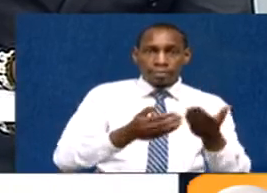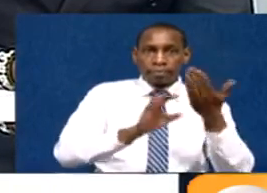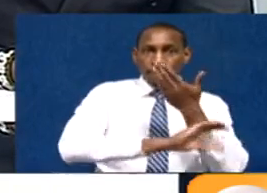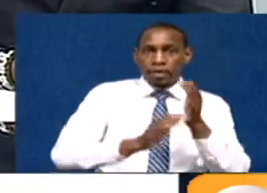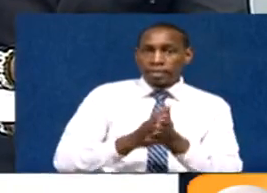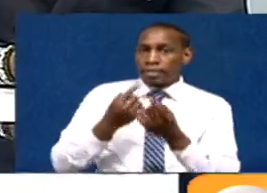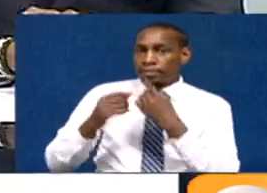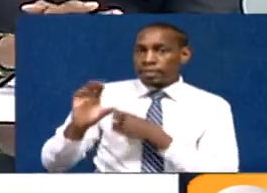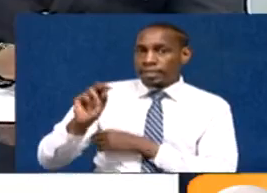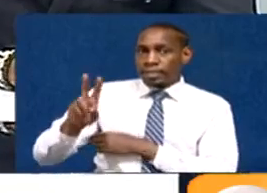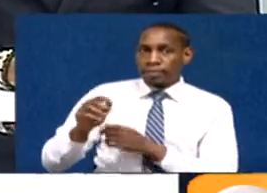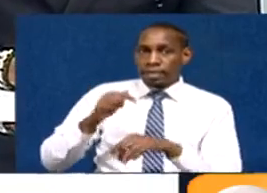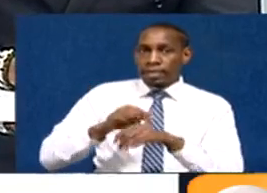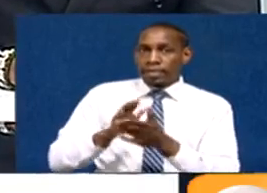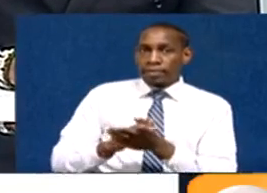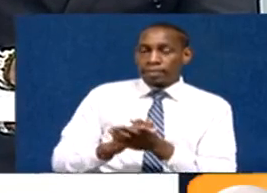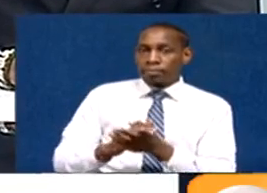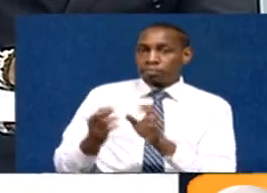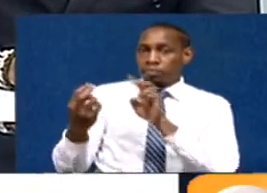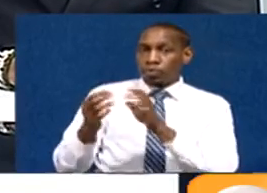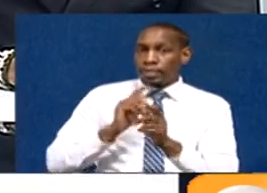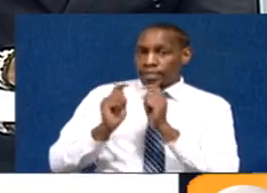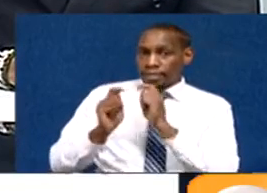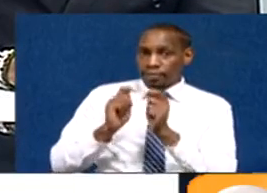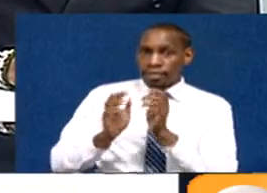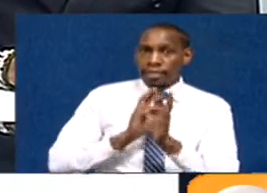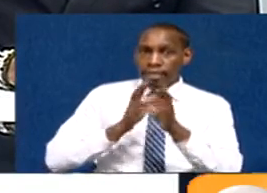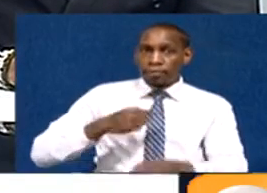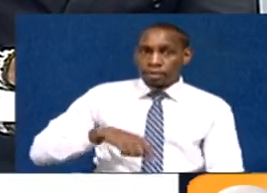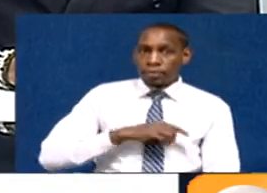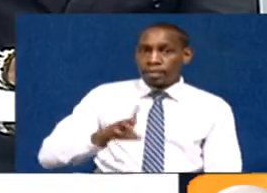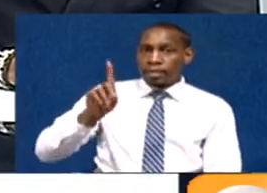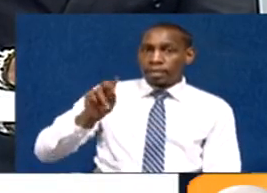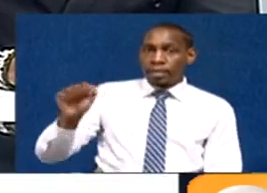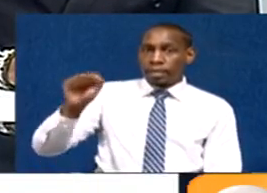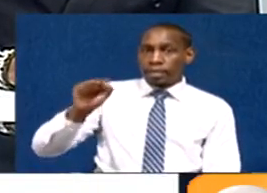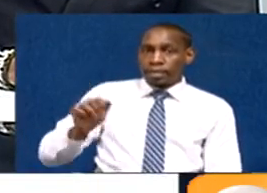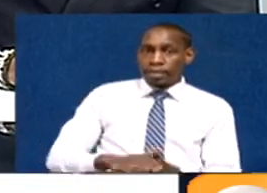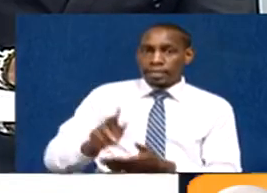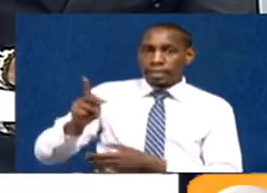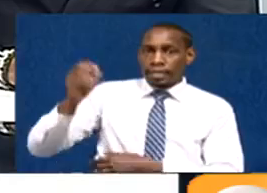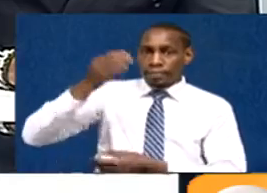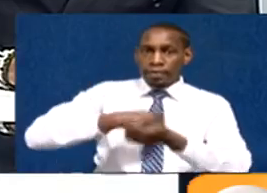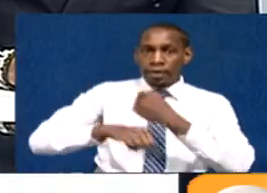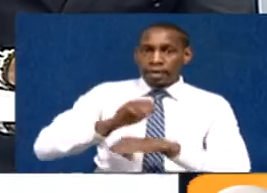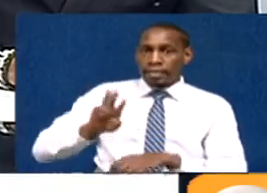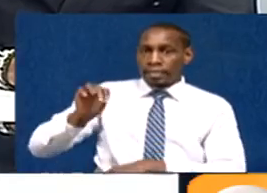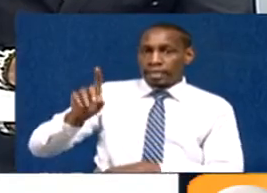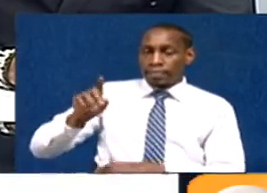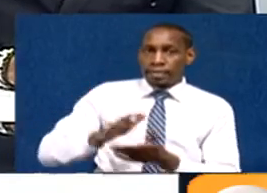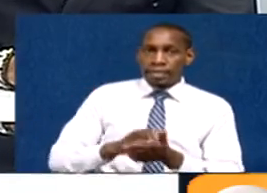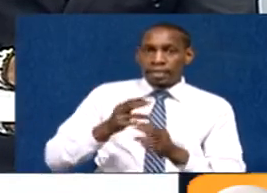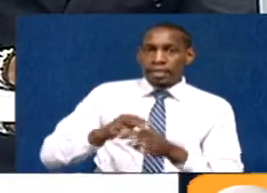country. Speaking to Citizen Television during a one-on-one interview with our reporter Dennis Otieno, Kenya Power Acting Managing